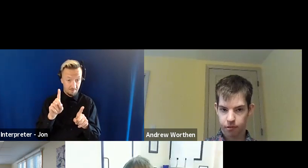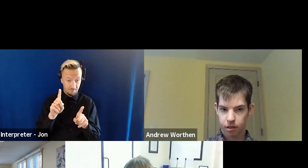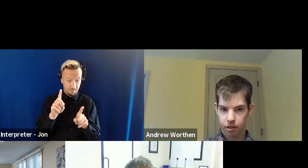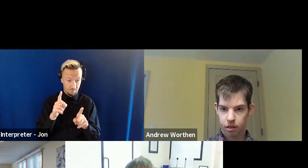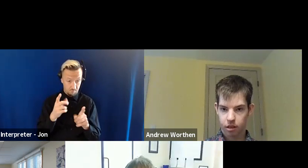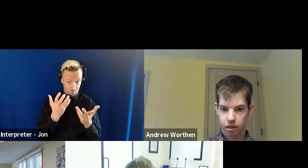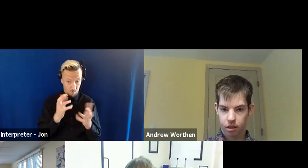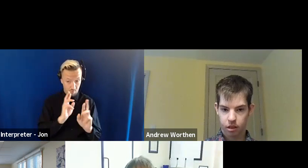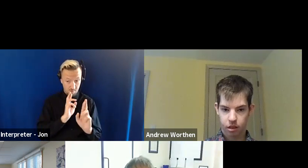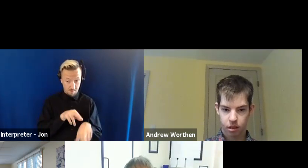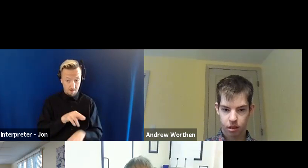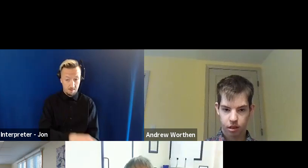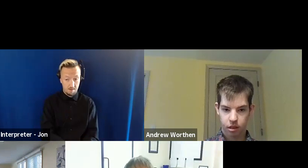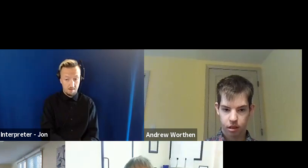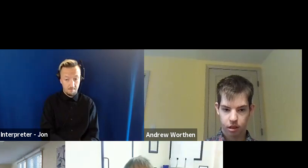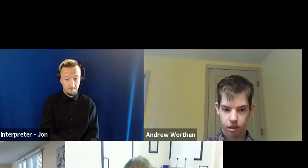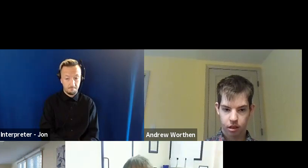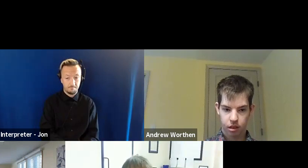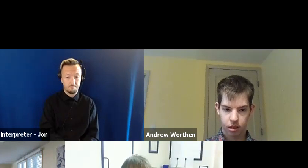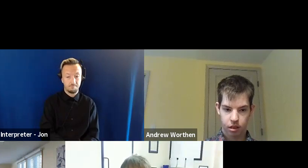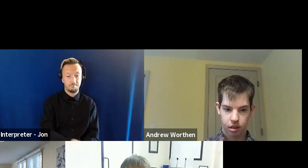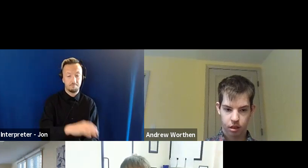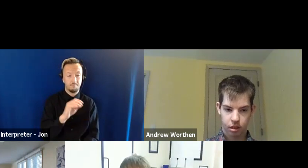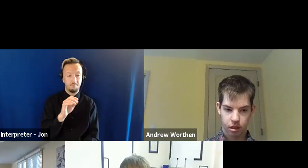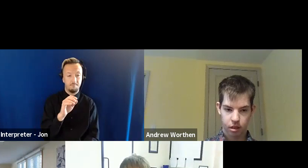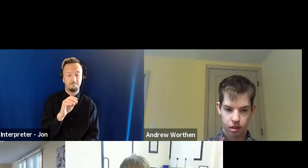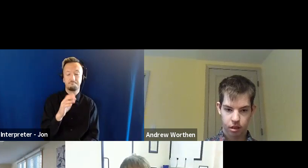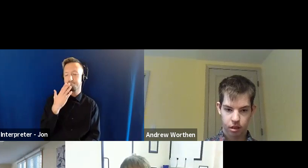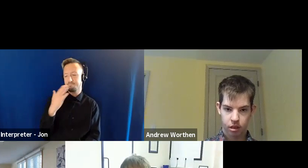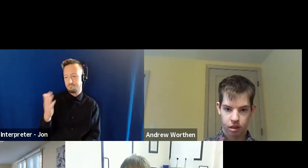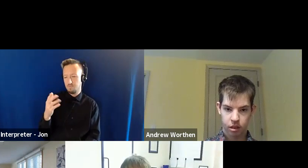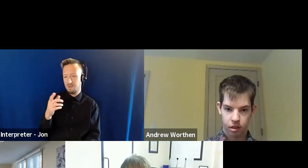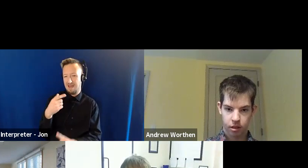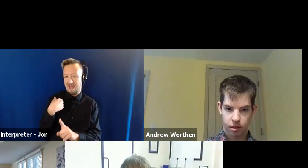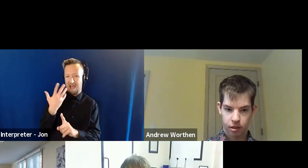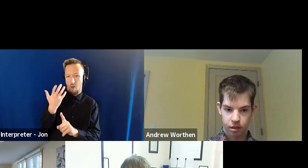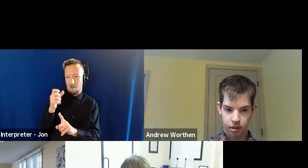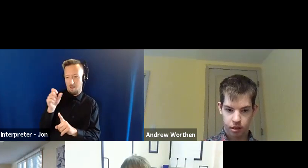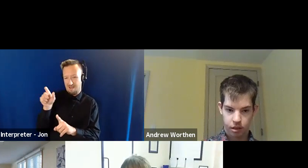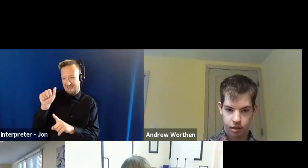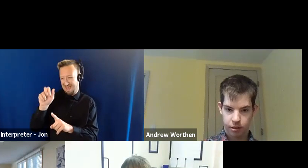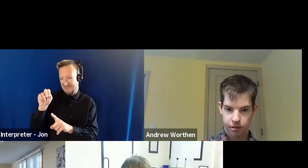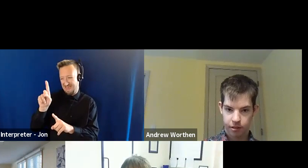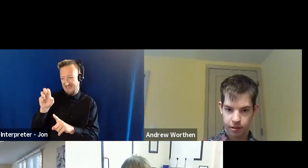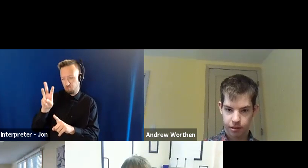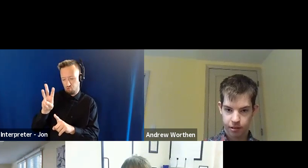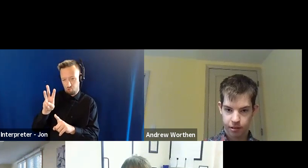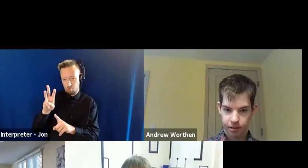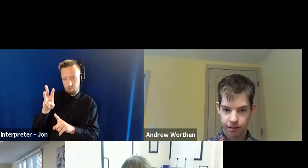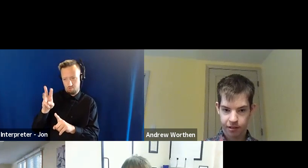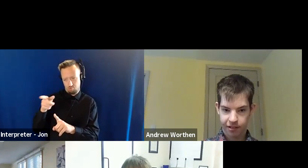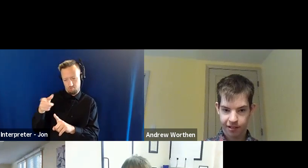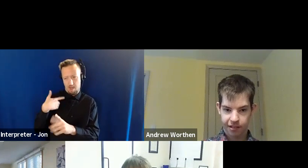first? Sure. Thank you, Peter. I want to go back to Andrew for a moment as well, because I really want to